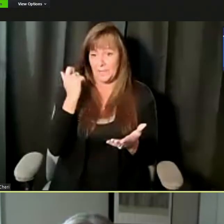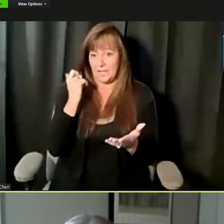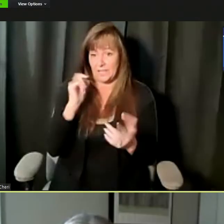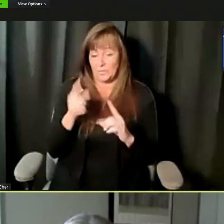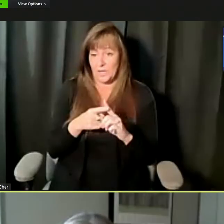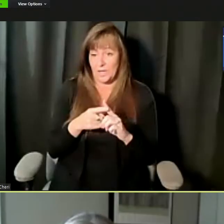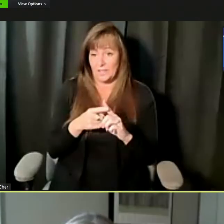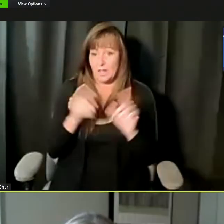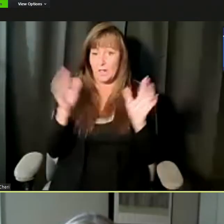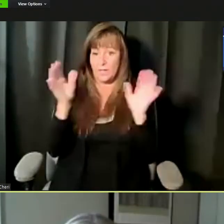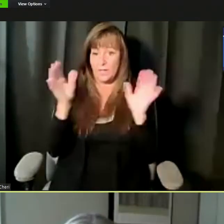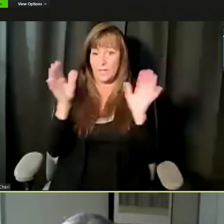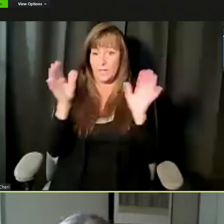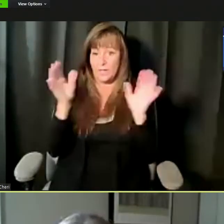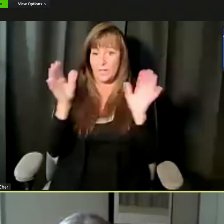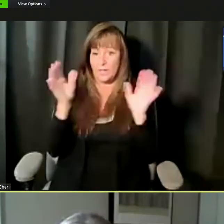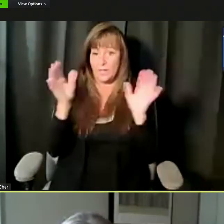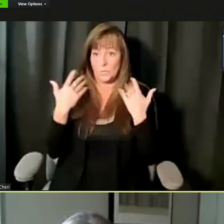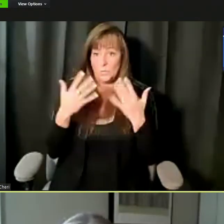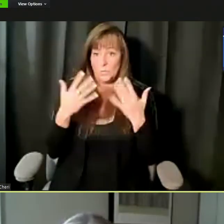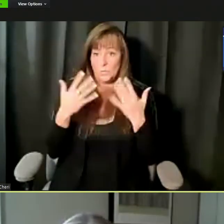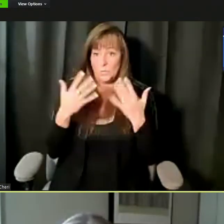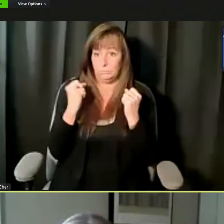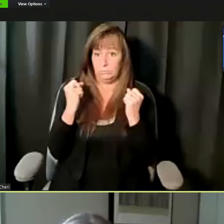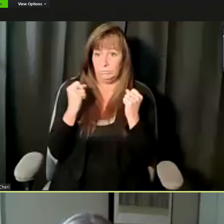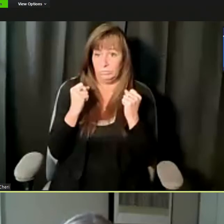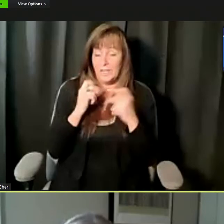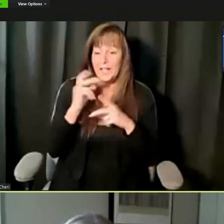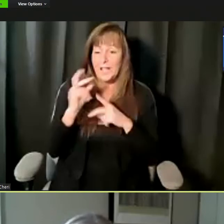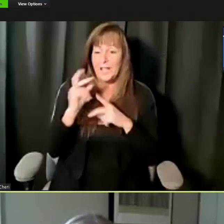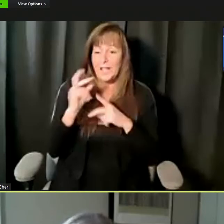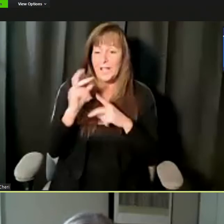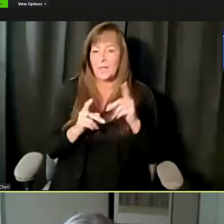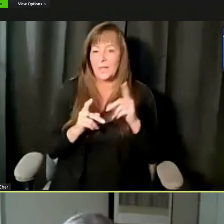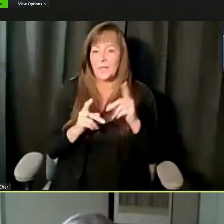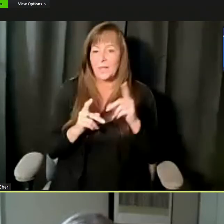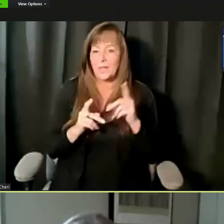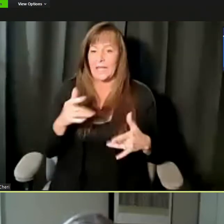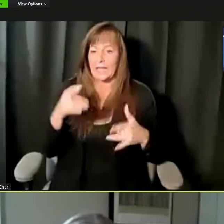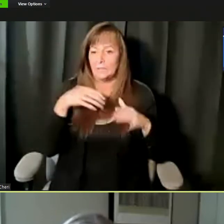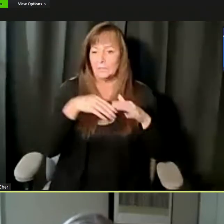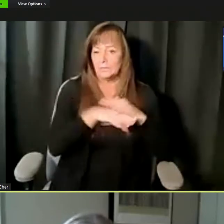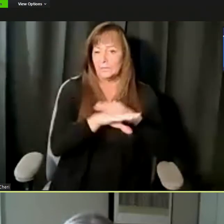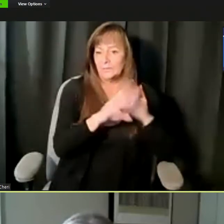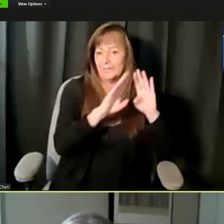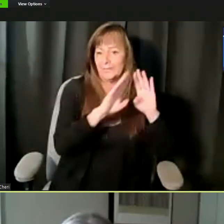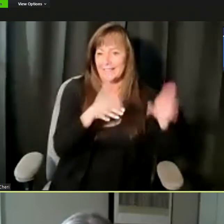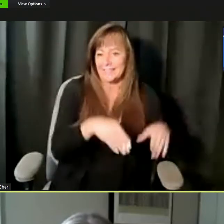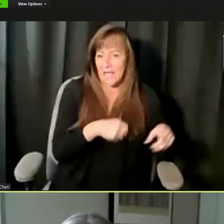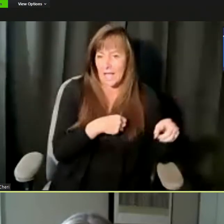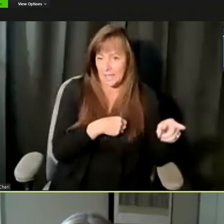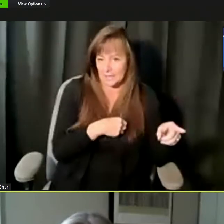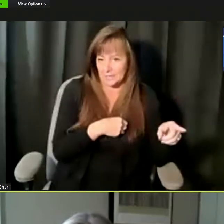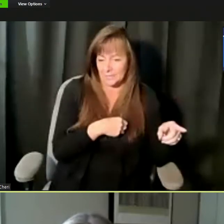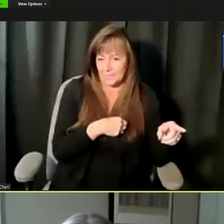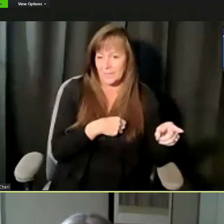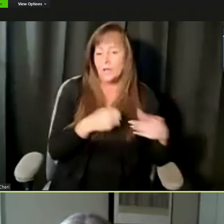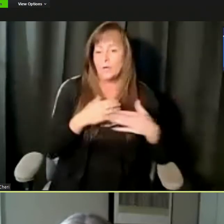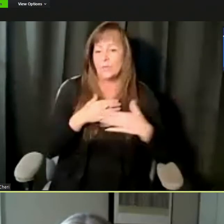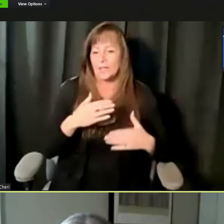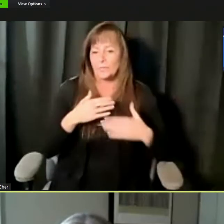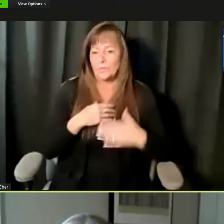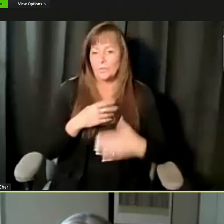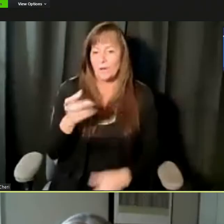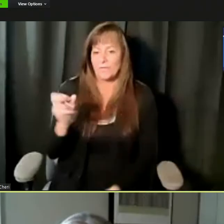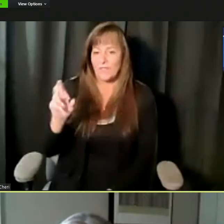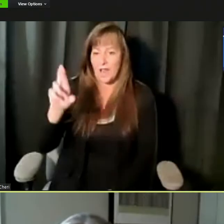weather cools, we start to see people move indoors, and we know that this virus and other respiratory viruses are more efficiently